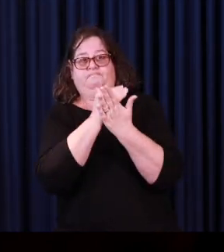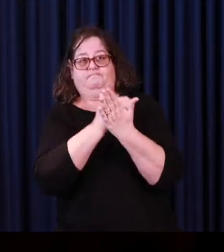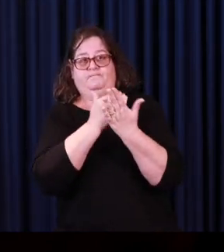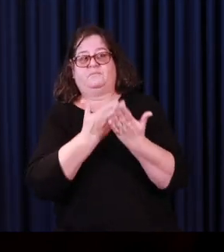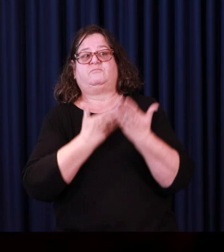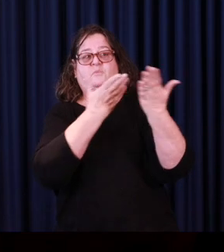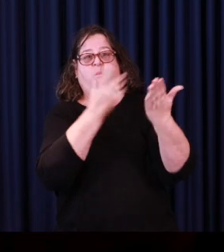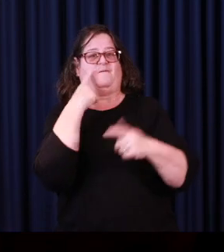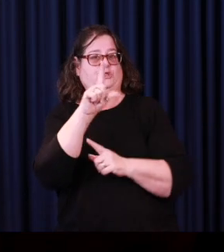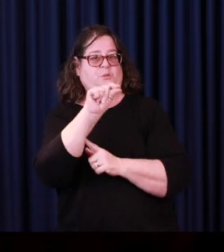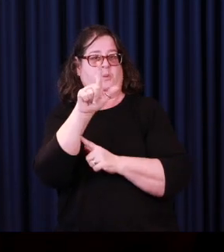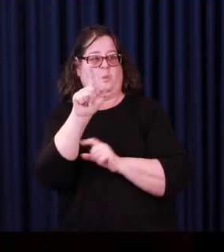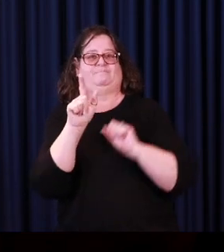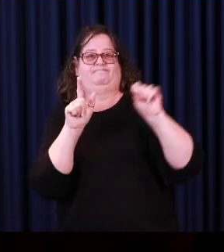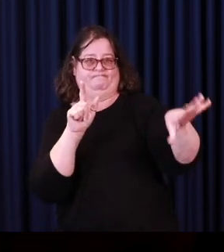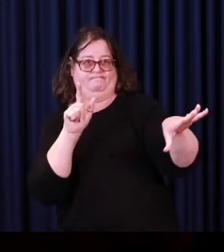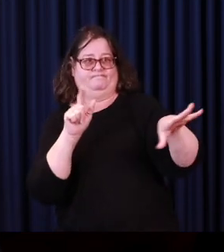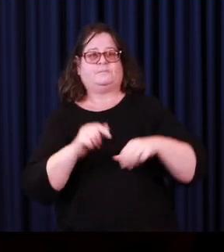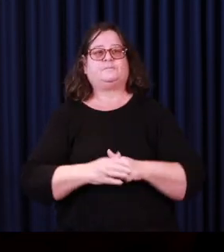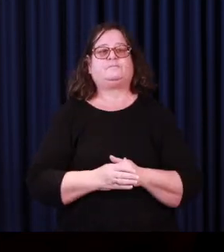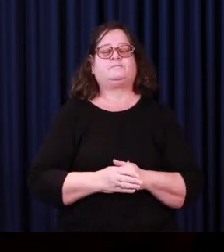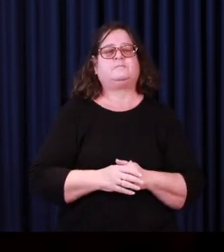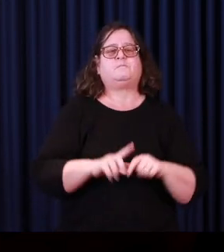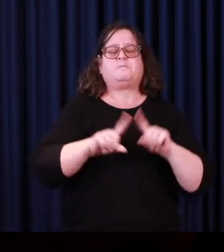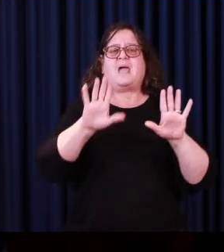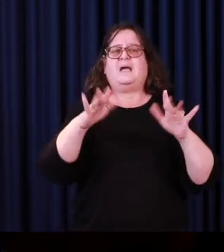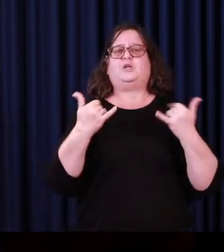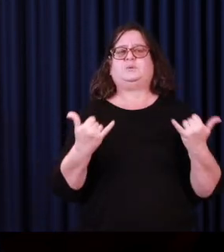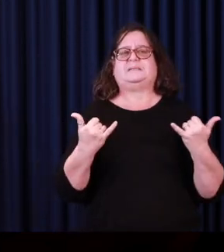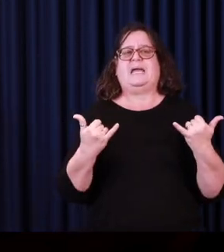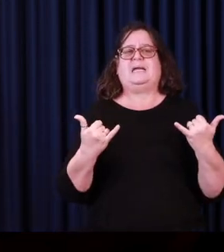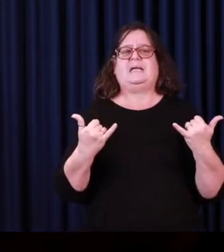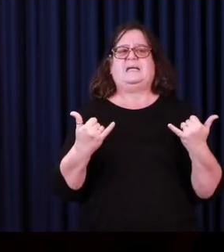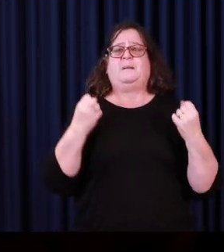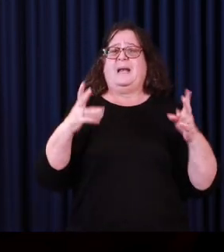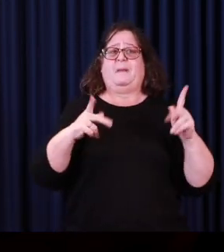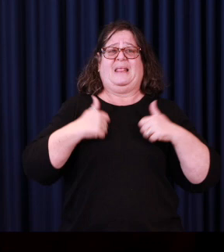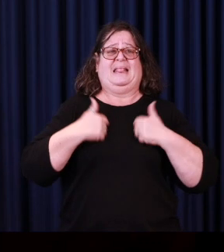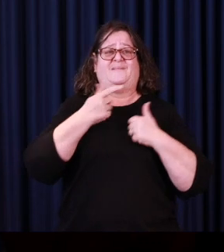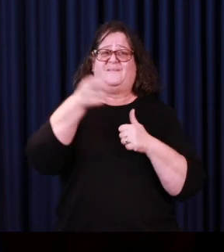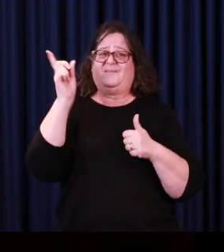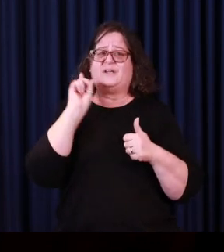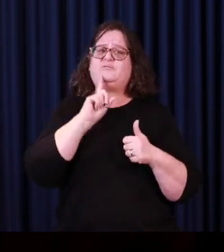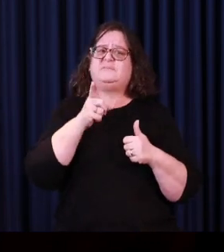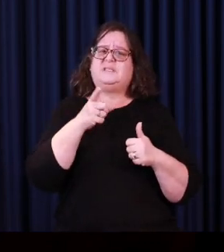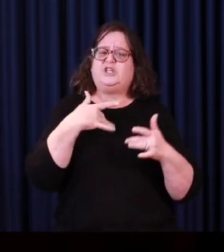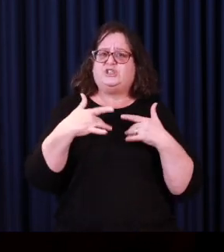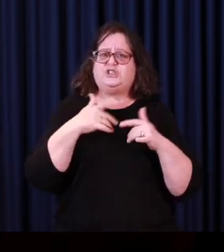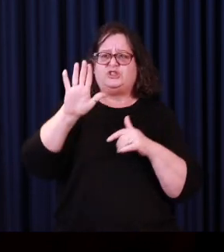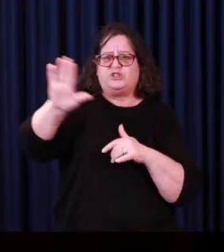today, I know that many Arizonans are especially concerned about their kids and about their